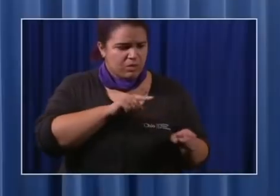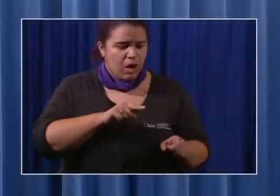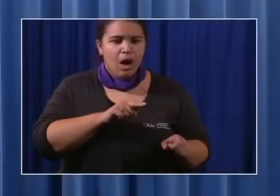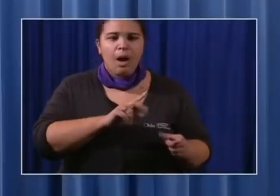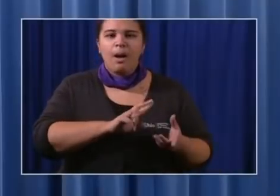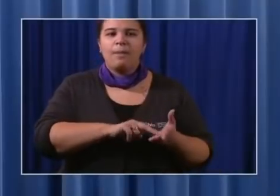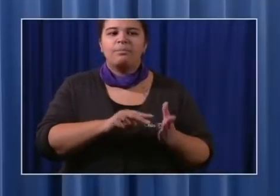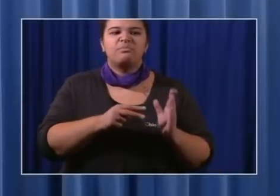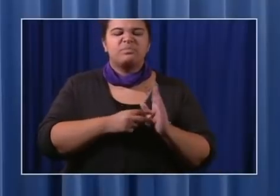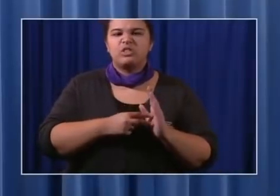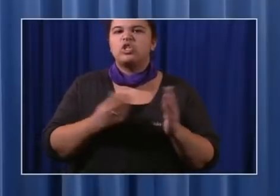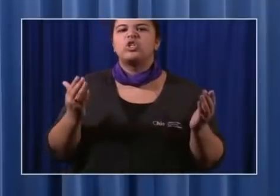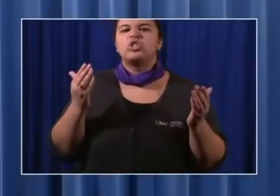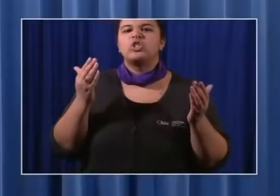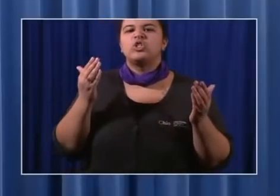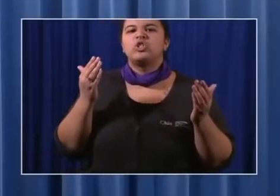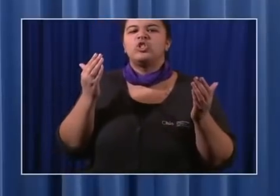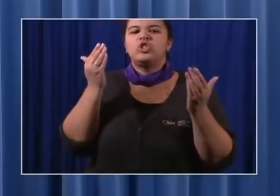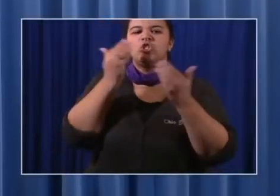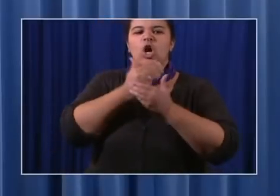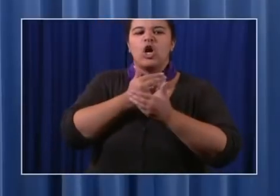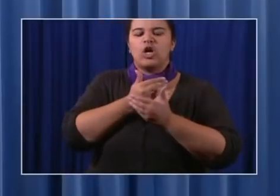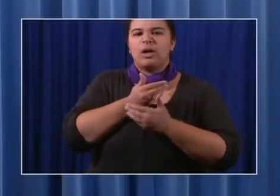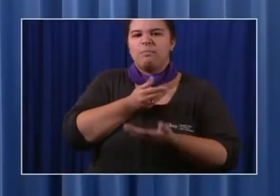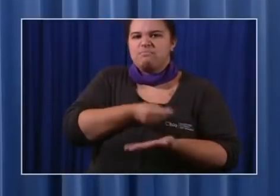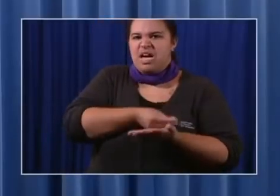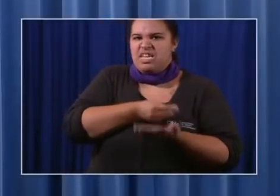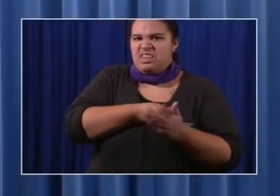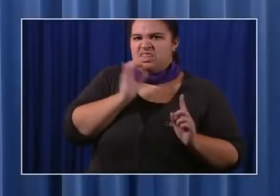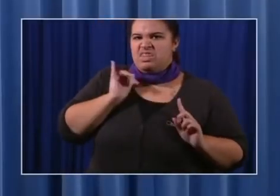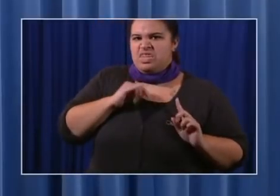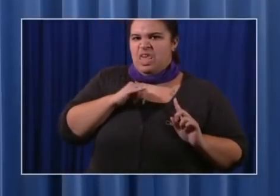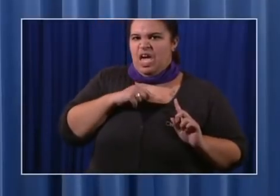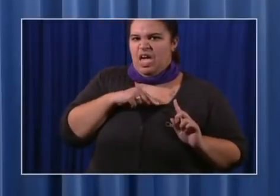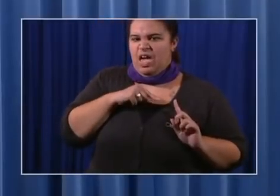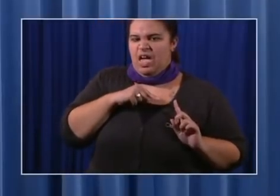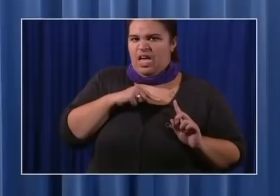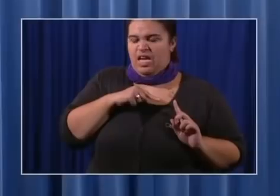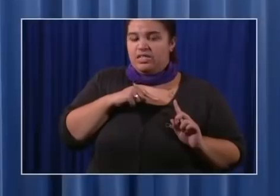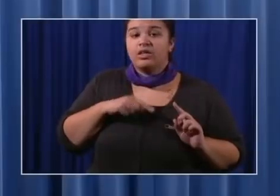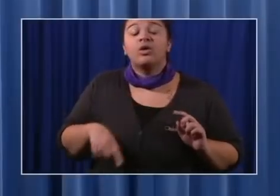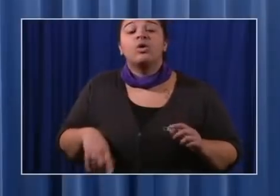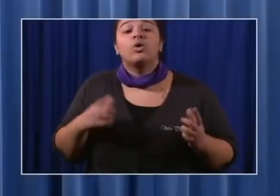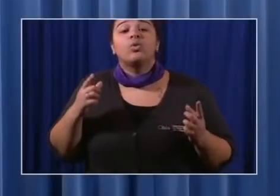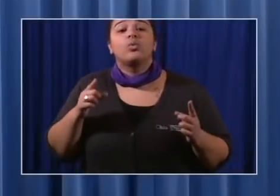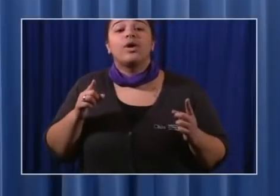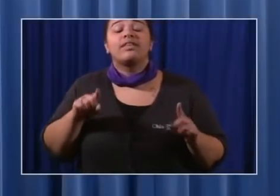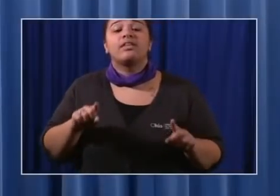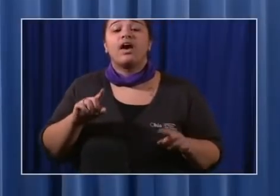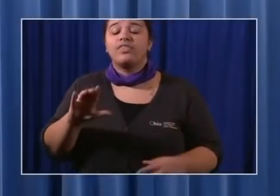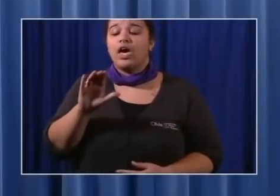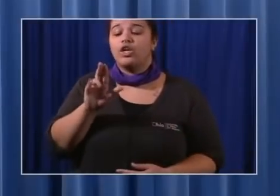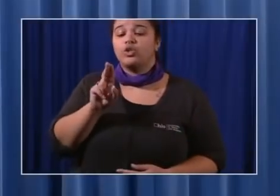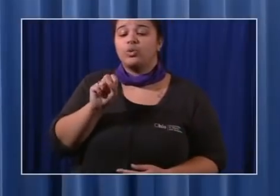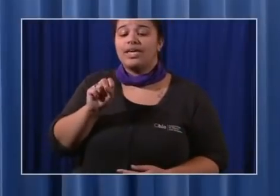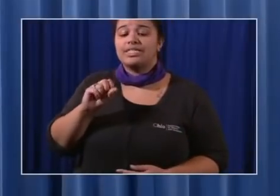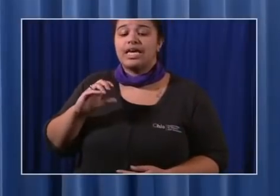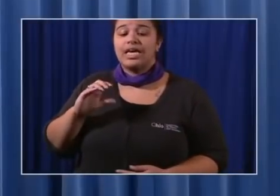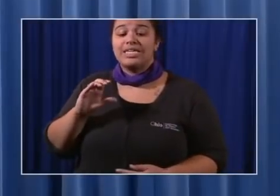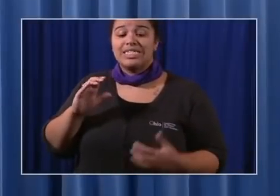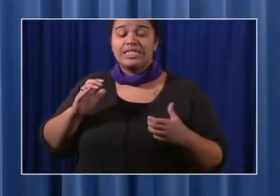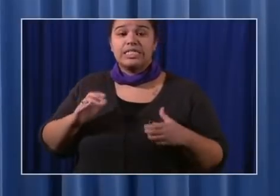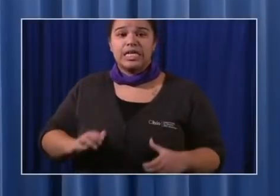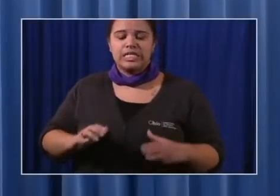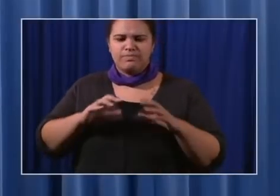groups. When the Supreme Court issued its Citizens United decision, it said that disclosure was a key